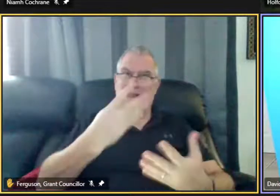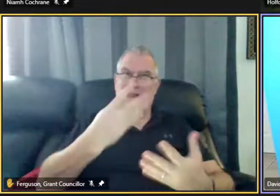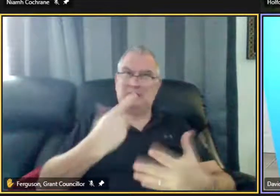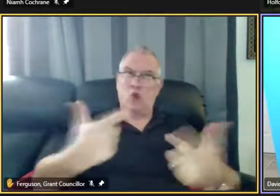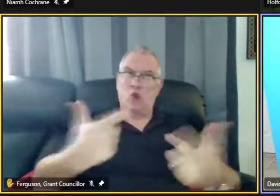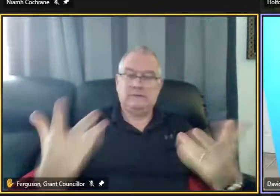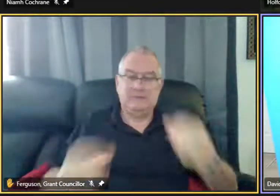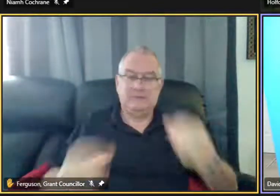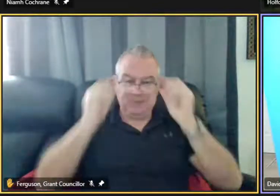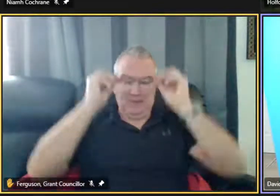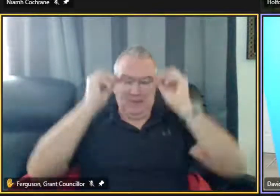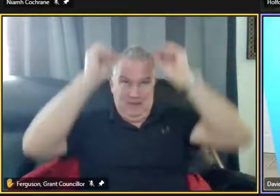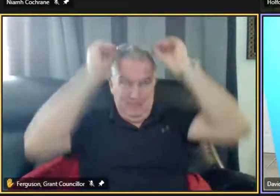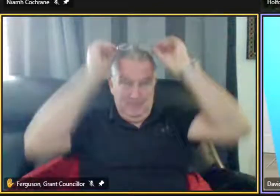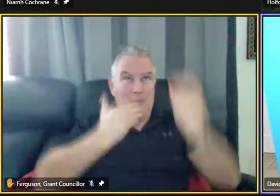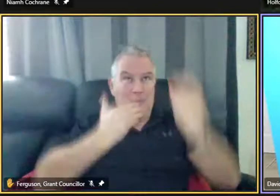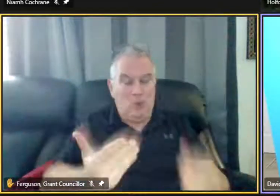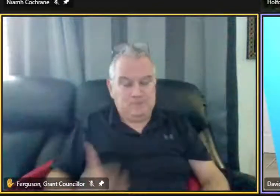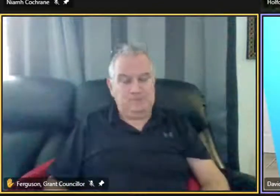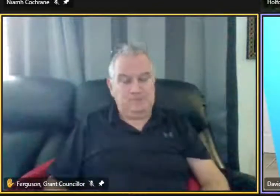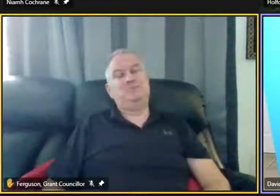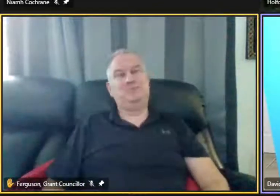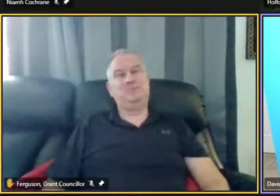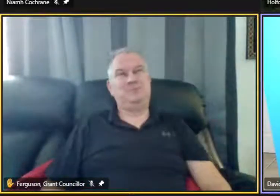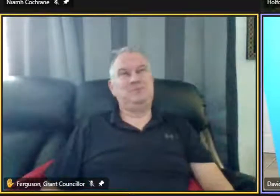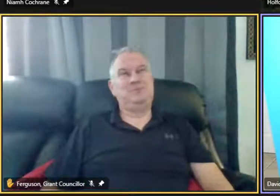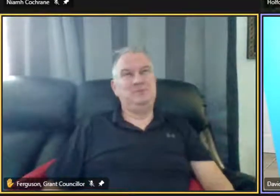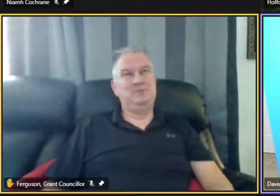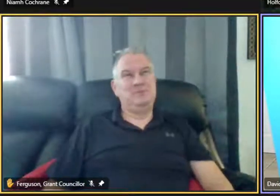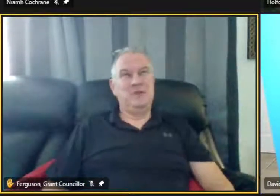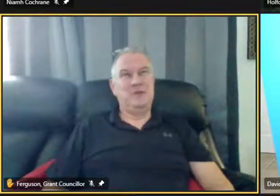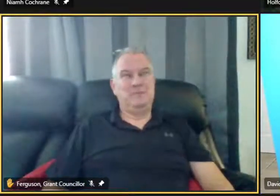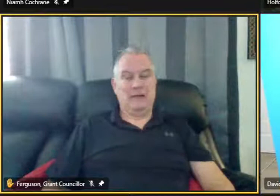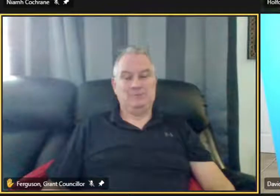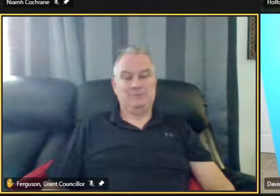procedure. Hopefully that's clear in the question there.